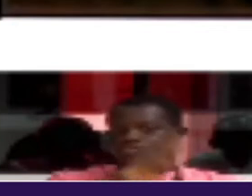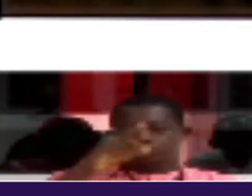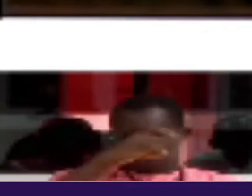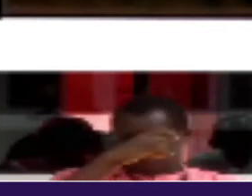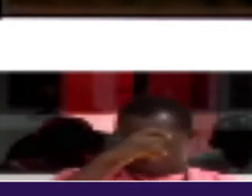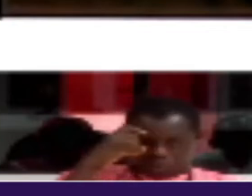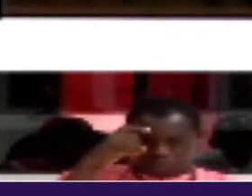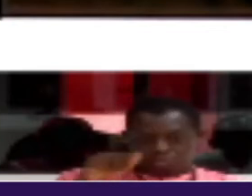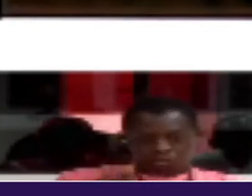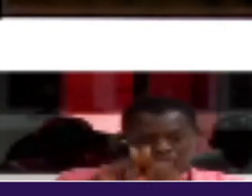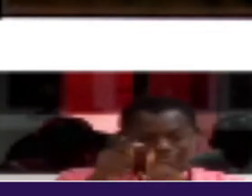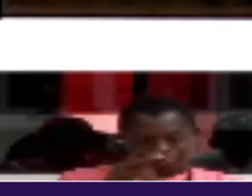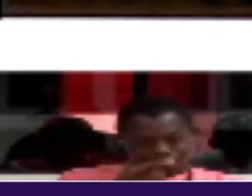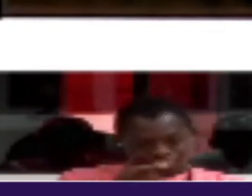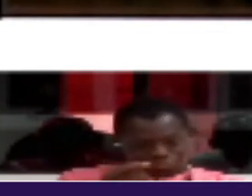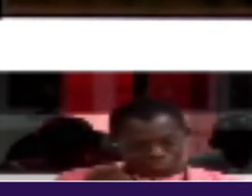this